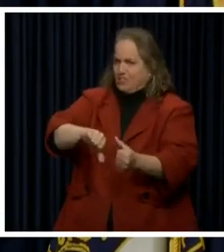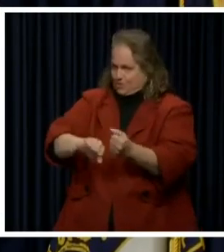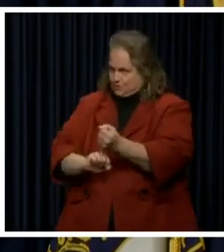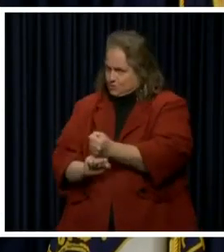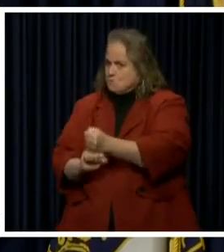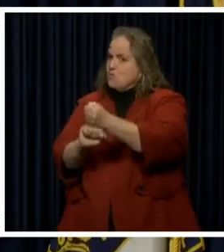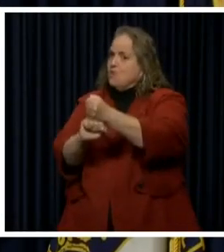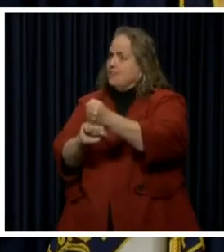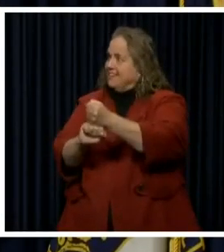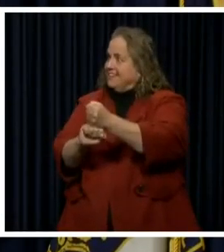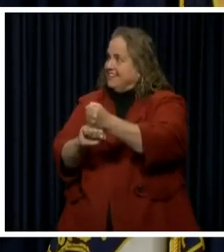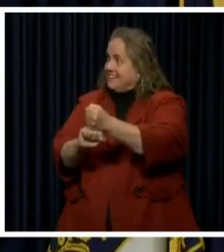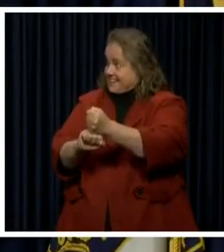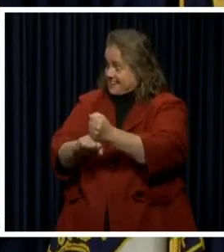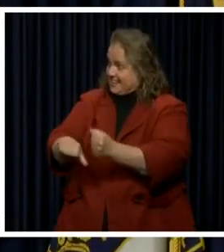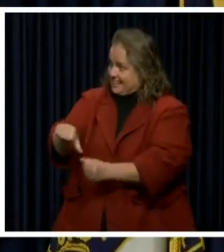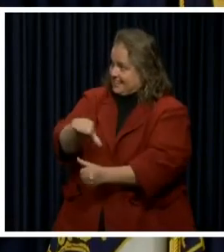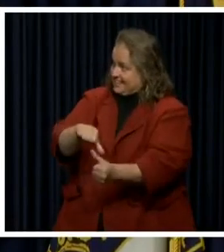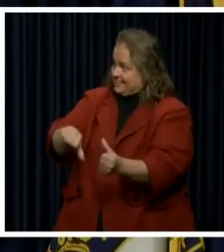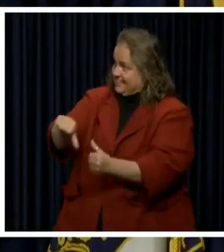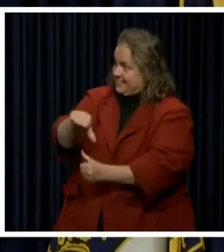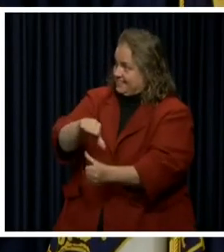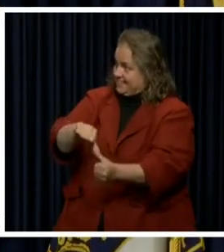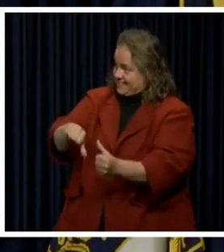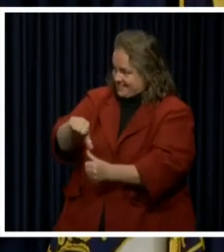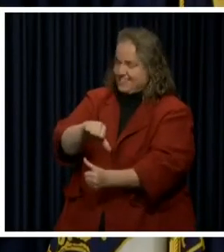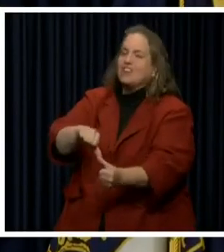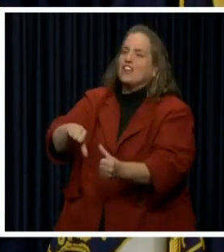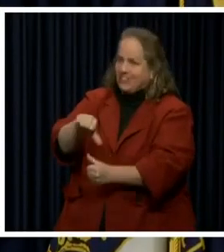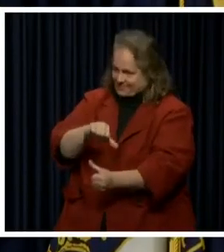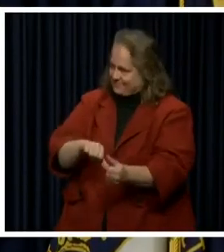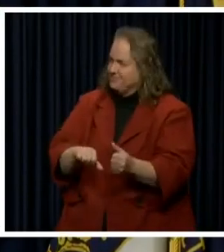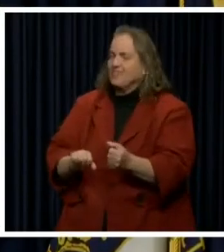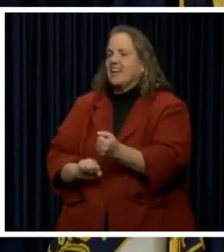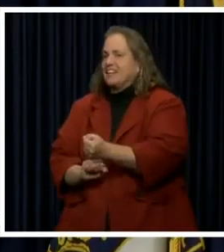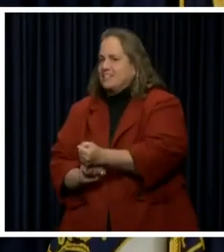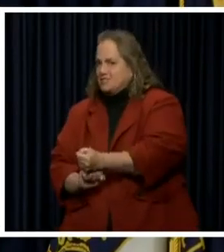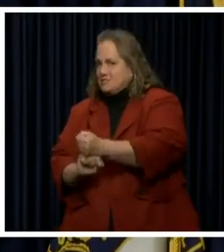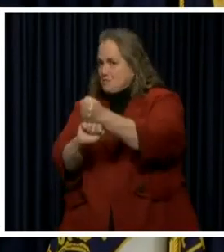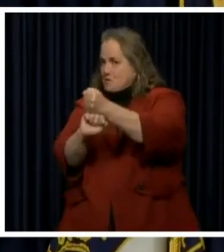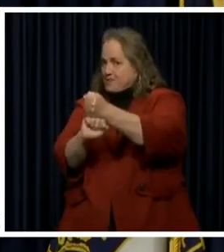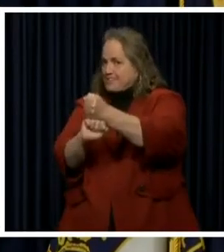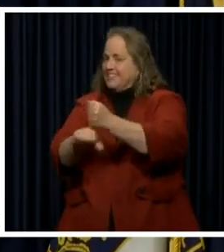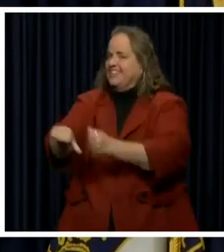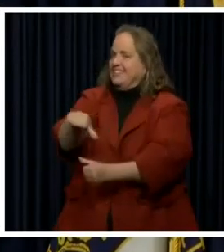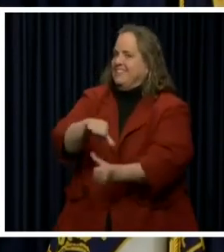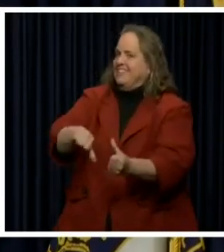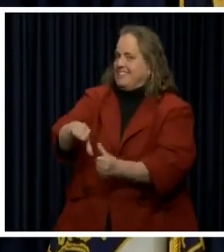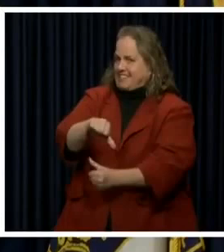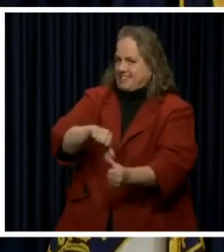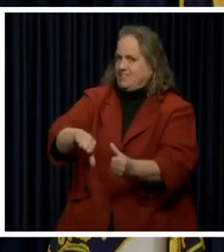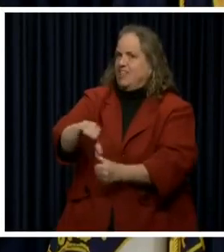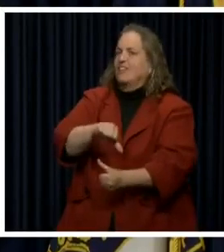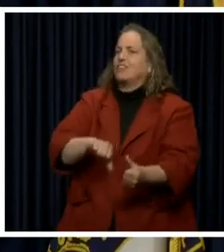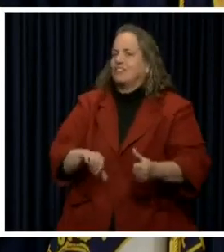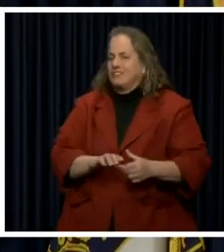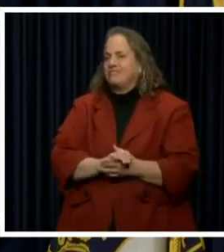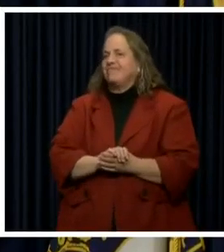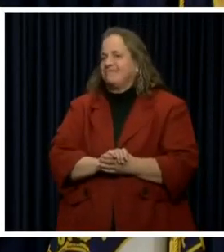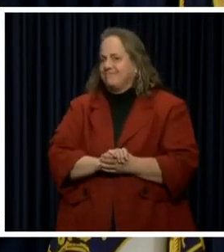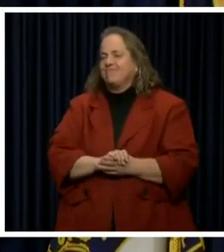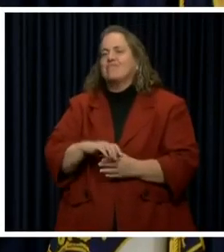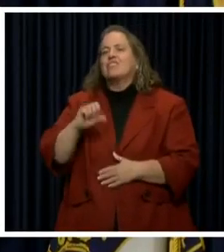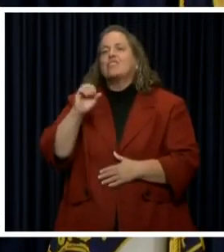each other. Support each other. One more time. Support each other.